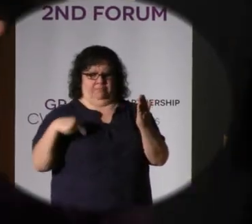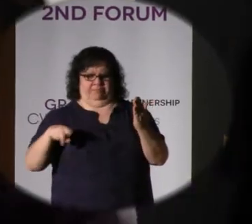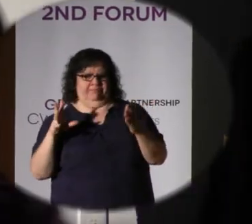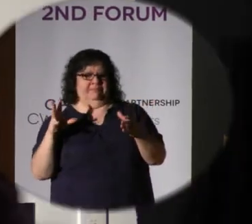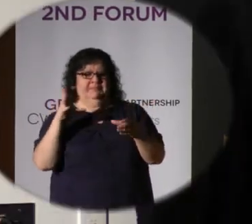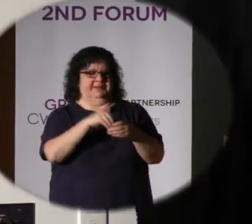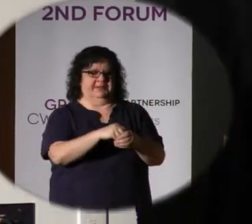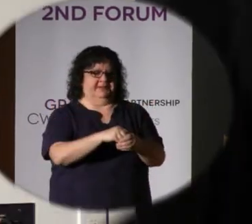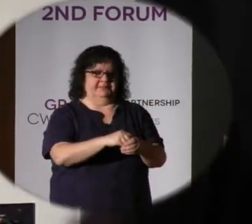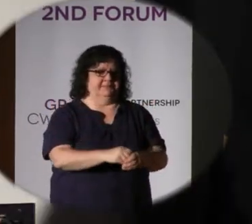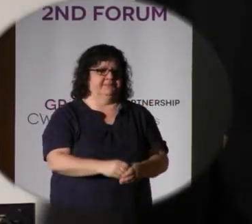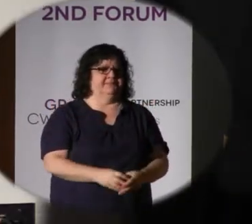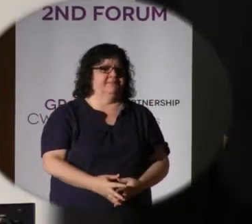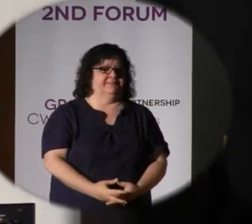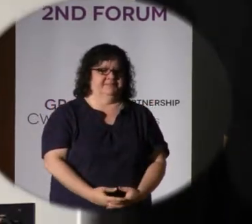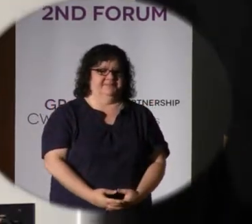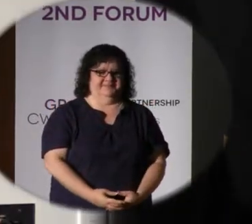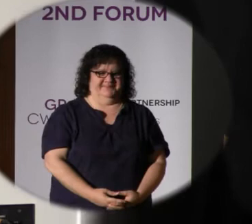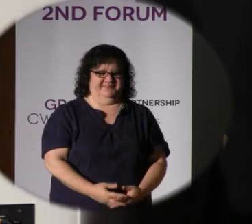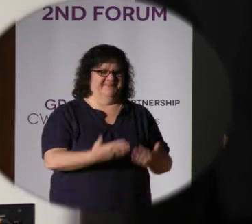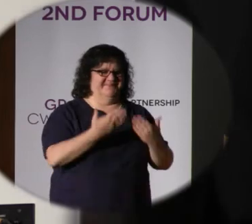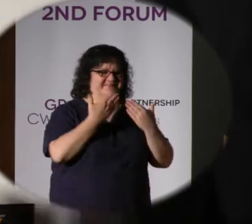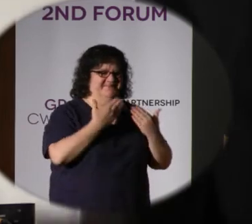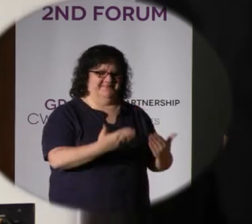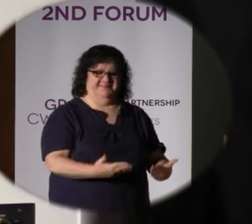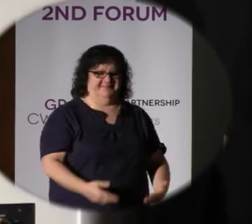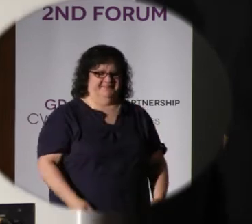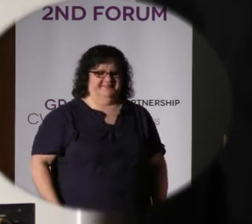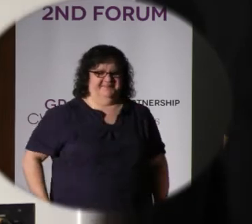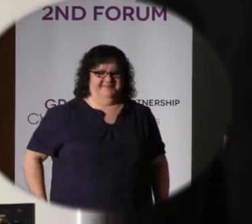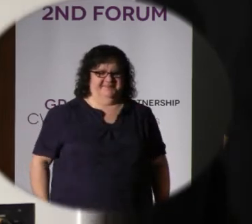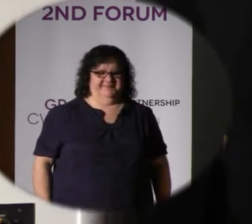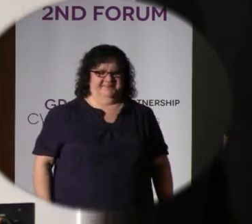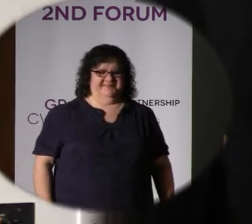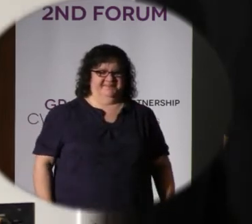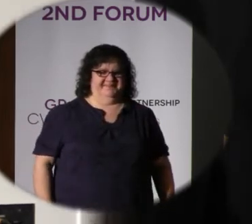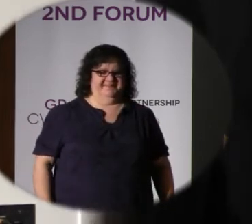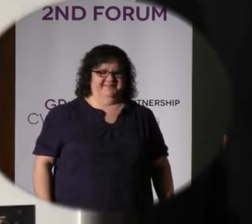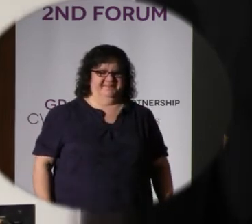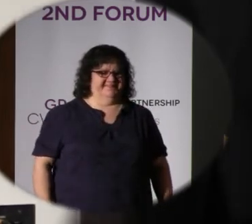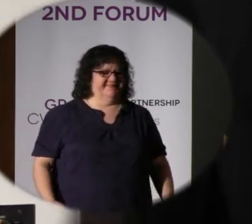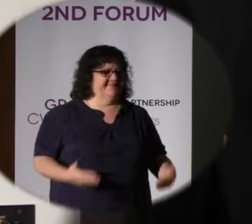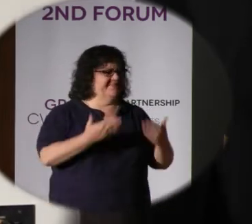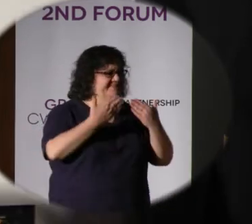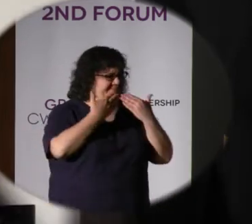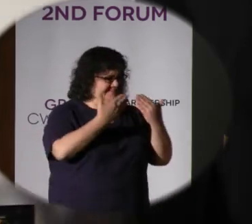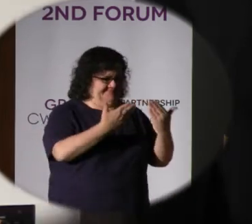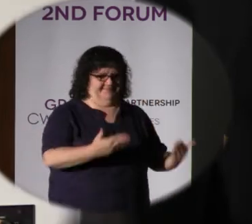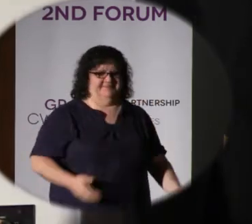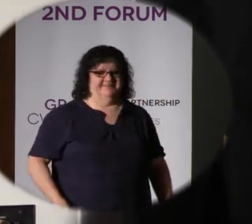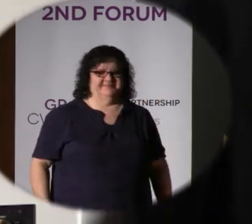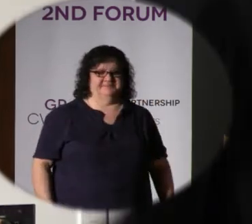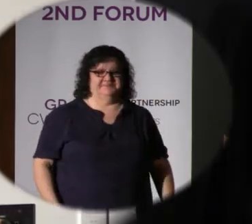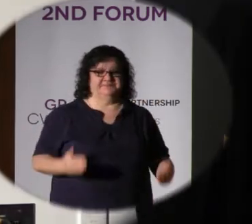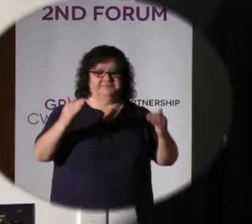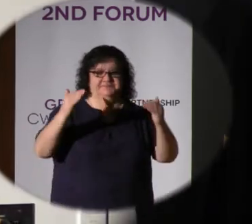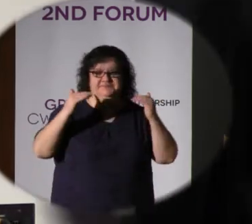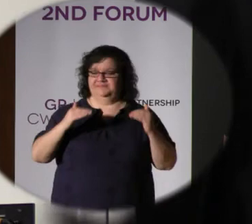Thank you, Valerie. Our next presenter is Chapel Knobith,